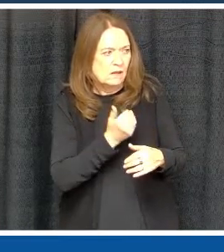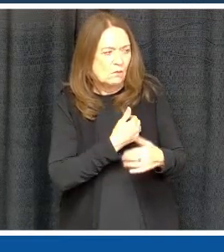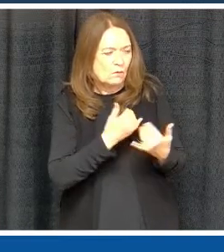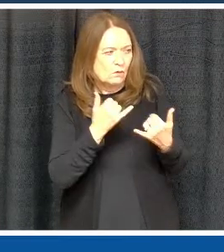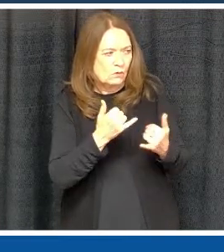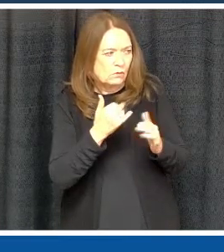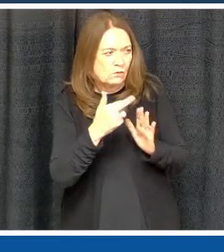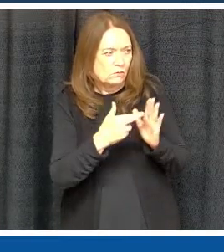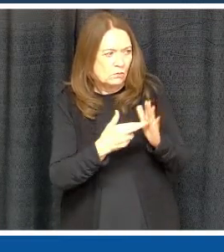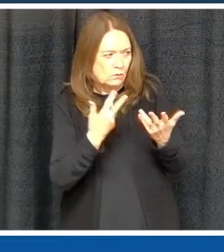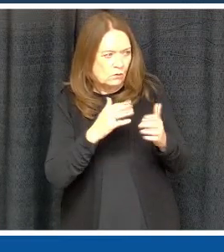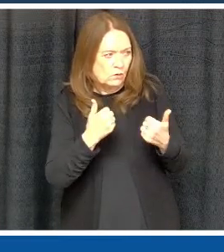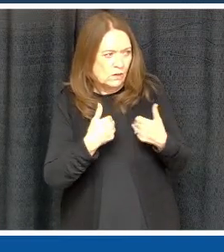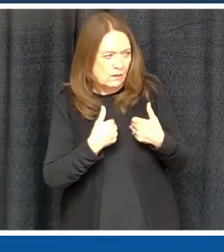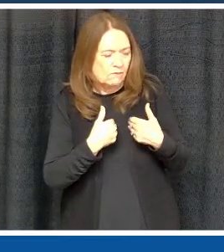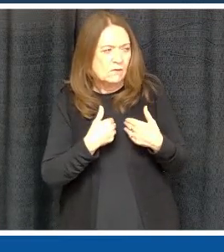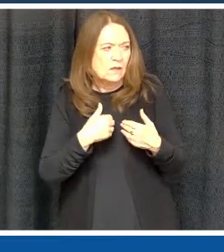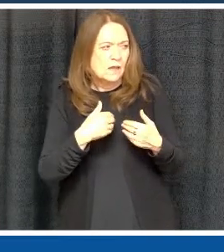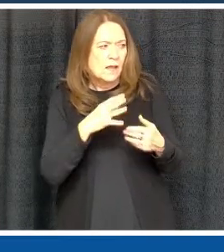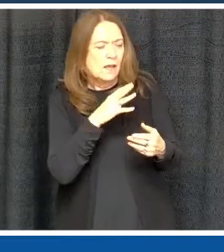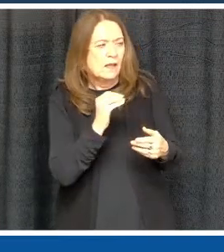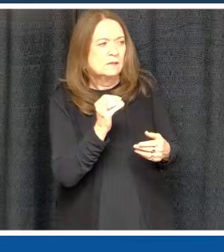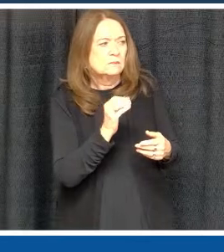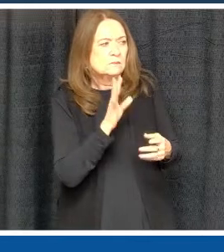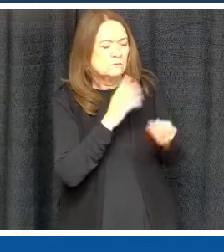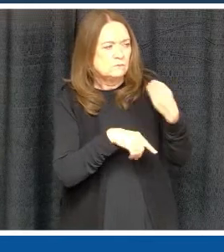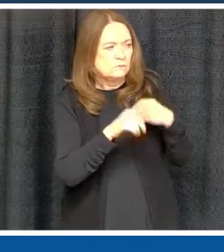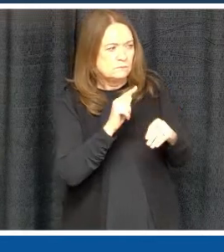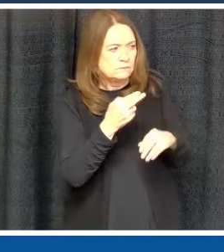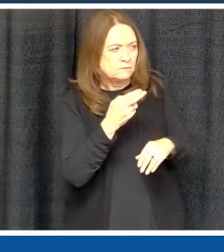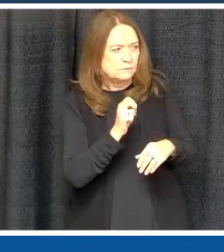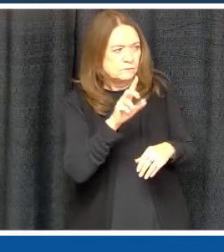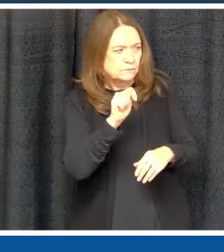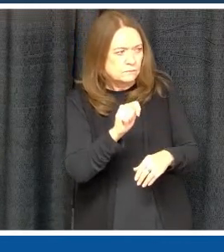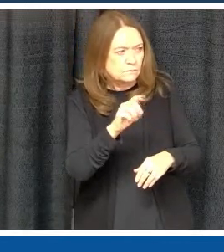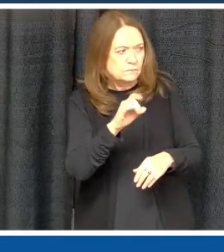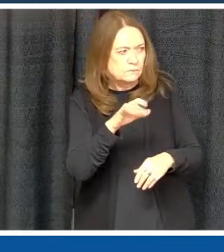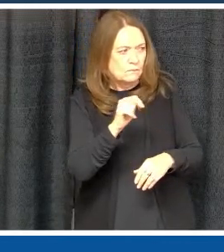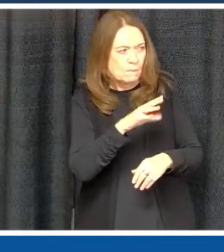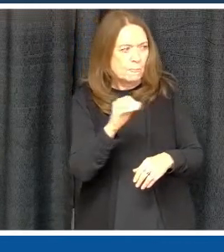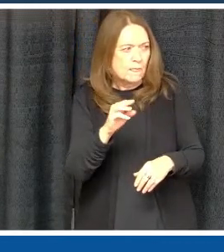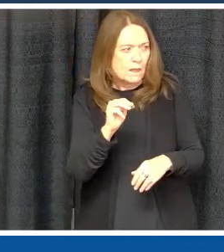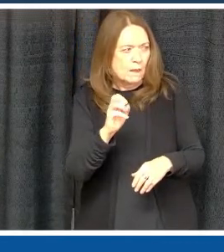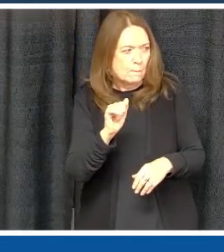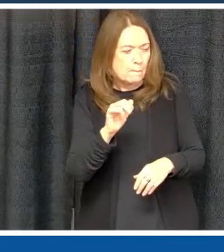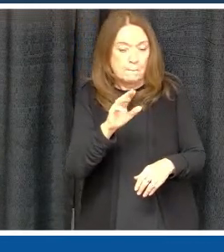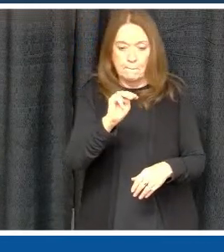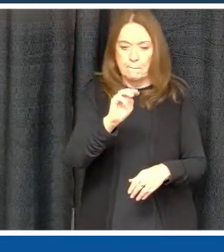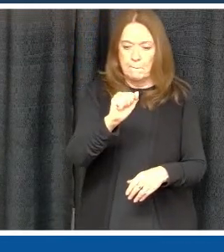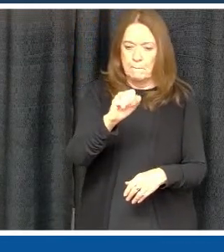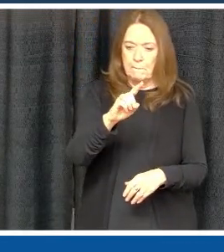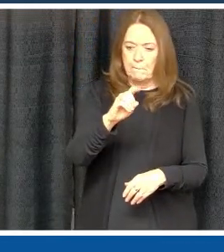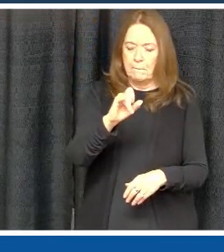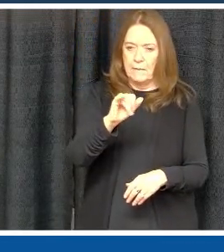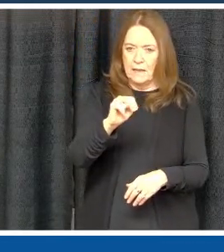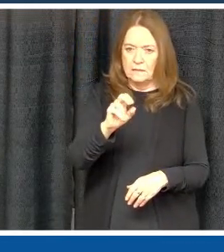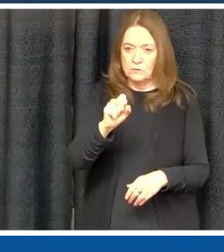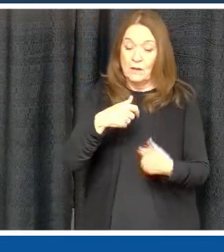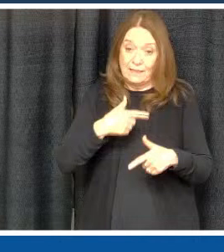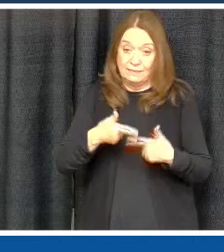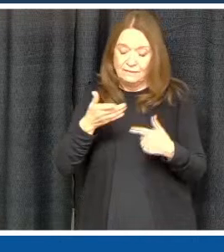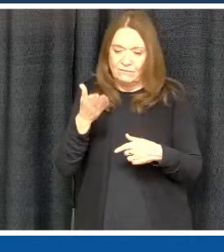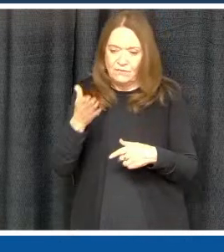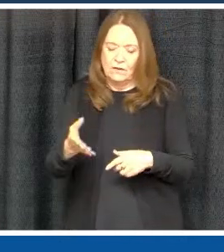already have in place. Correct. And talking about the TDOT and Madison Street, I actually live on Madison Street,